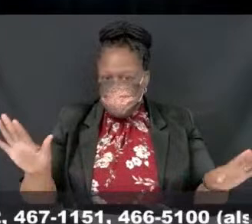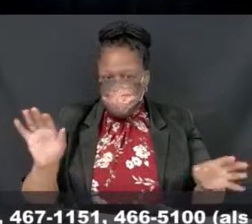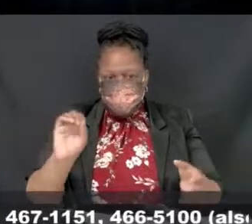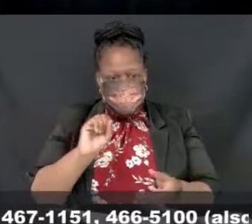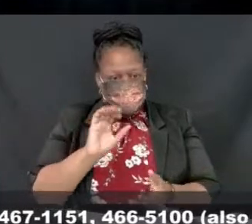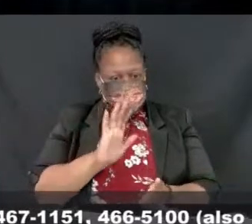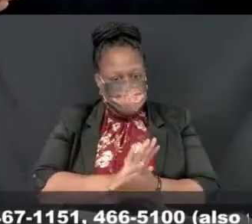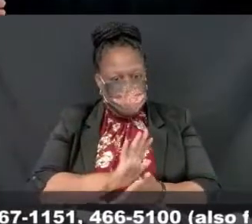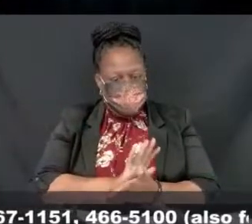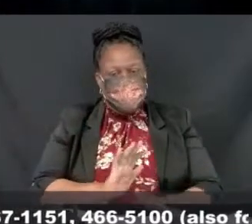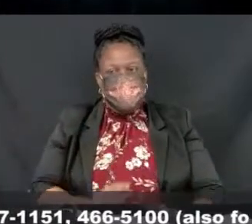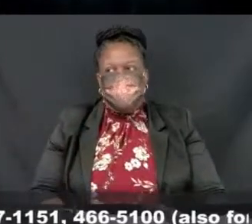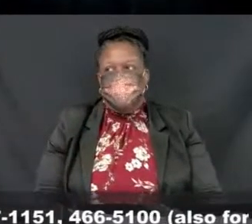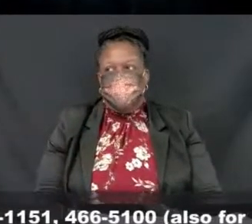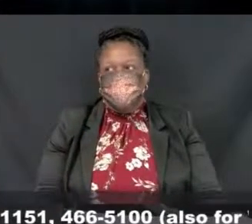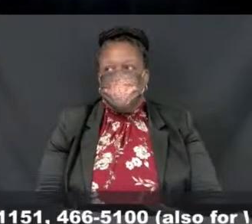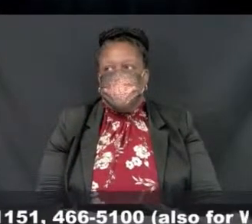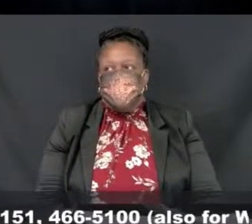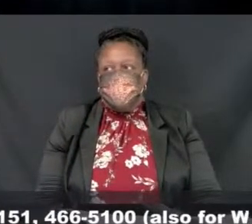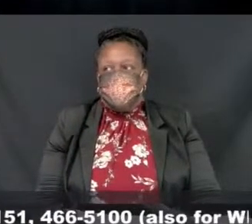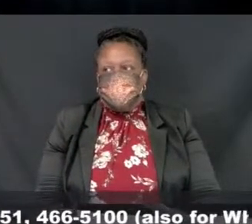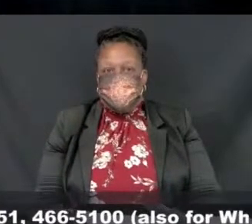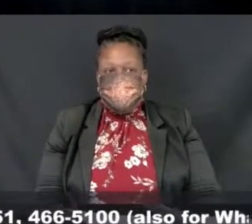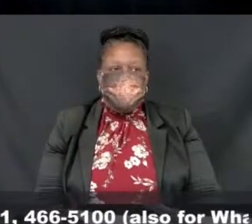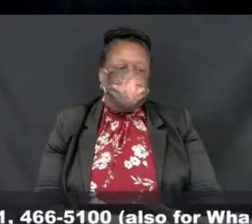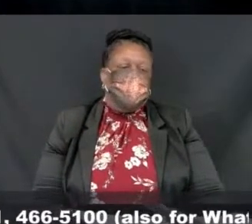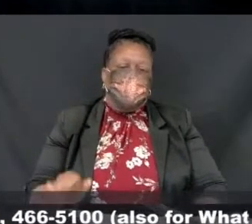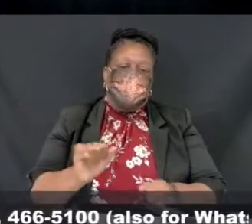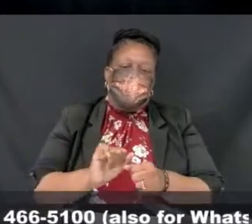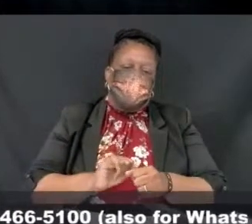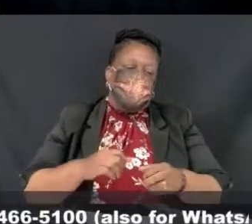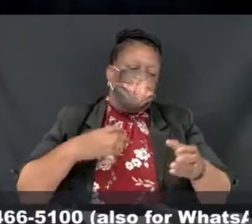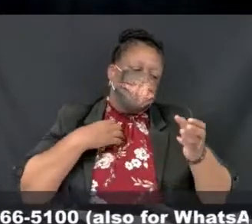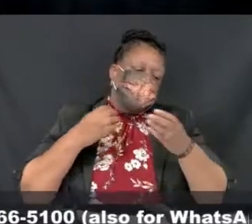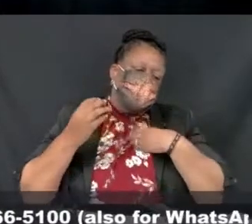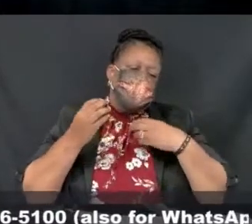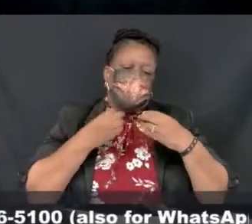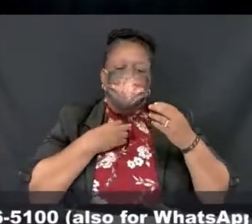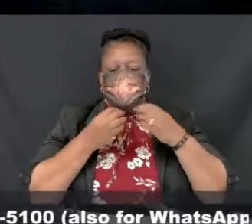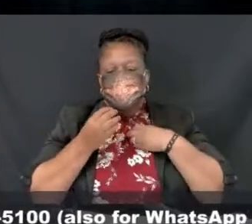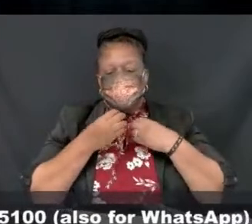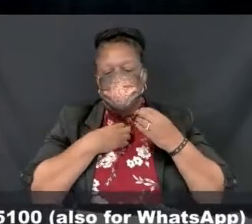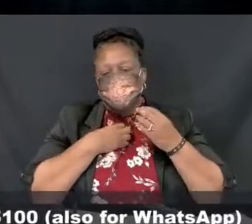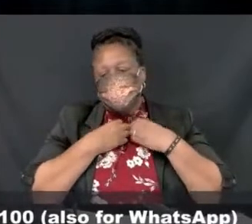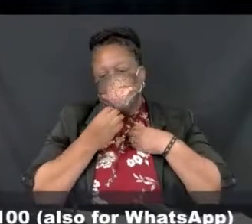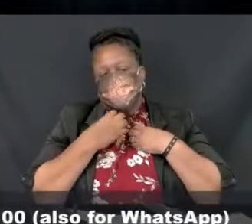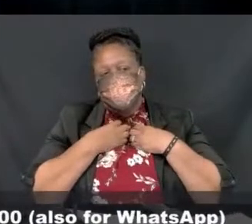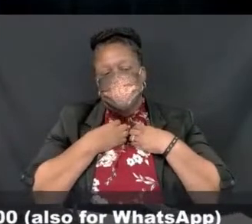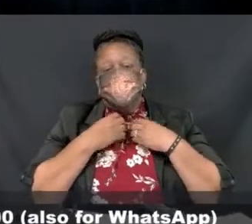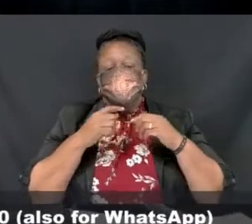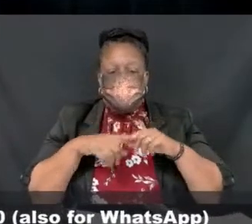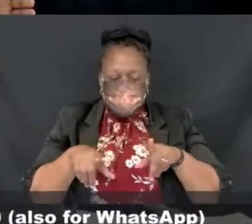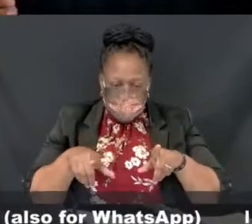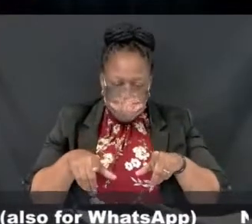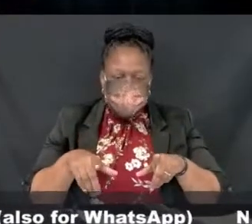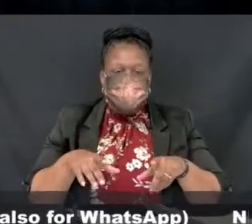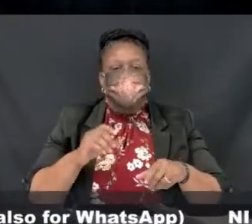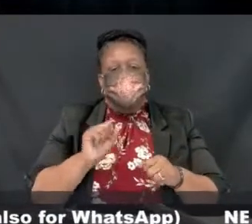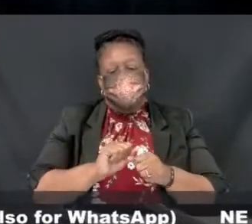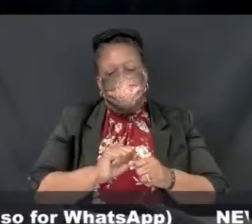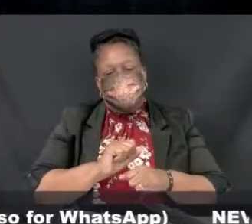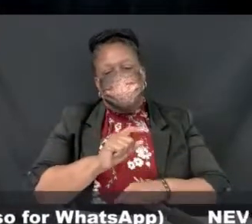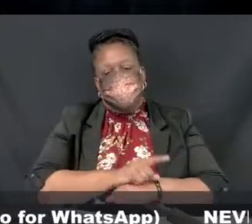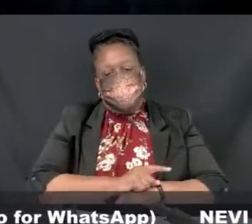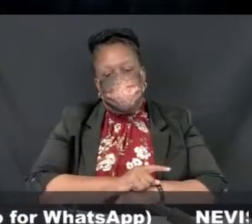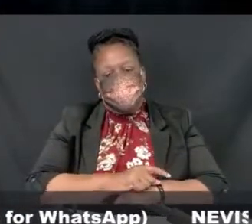it. We used to get complaints every day. Then everything started to subside as we, you know, gradually made it better. And today, you